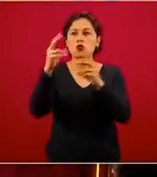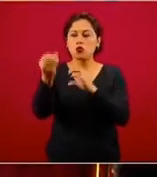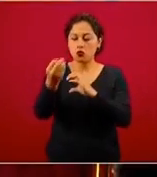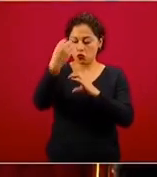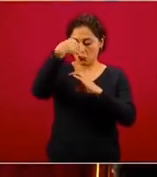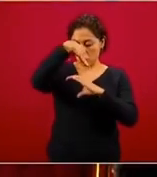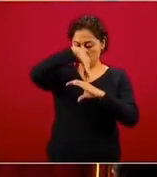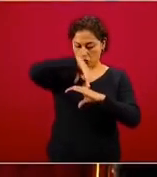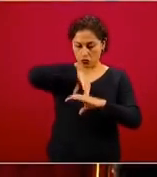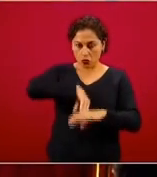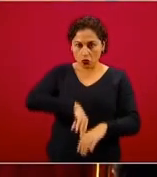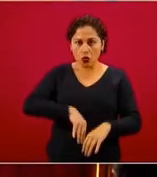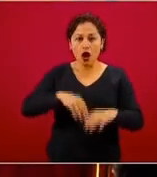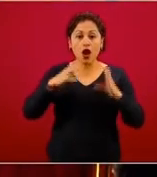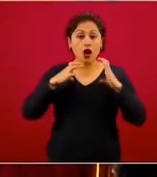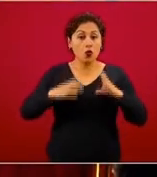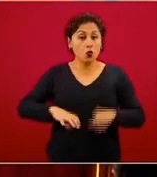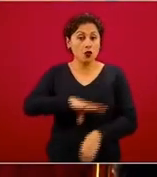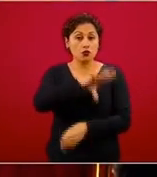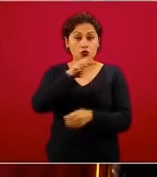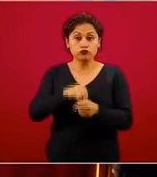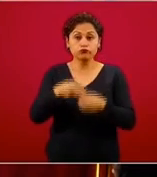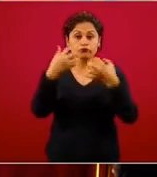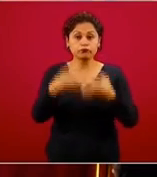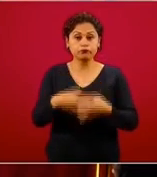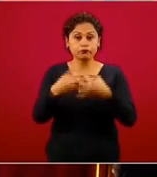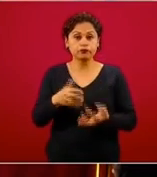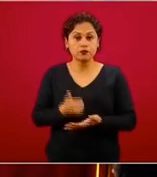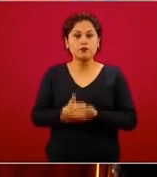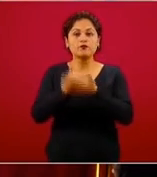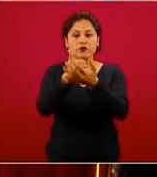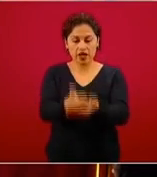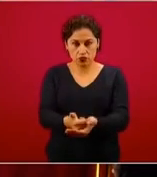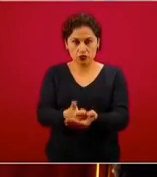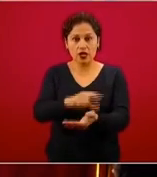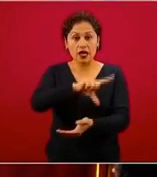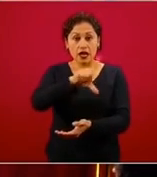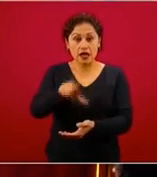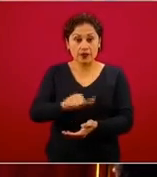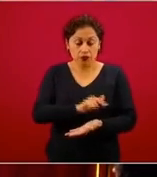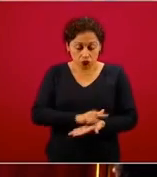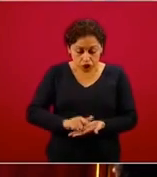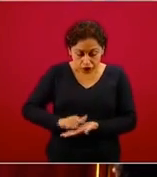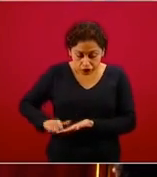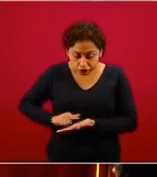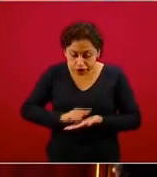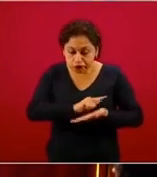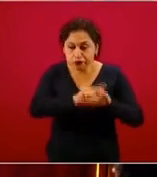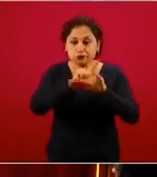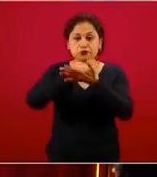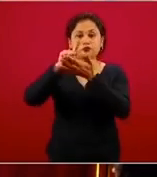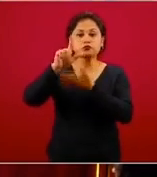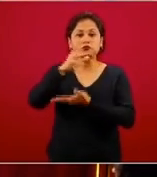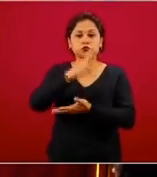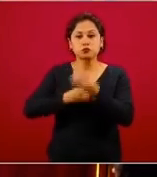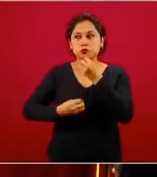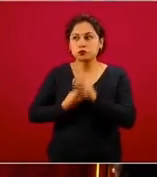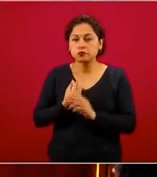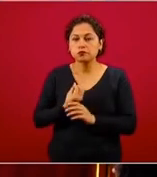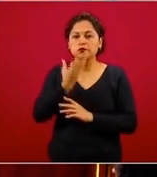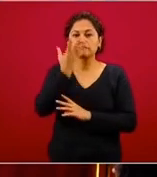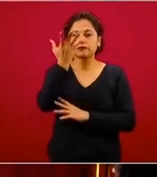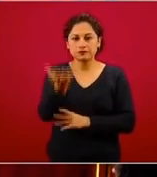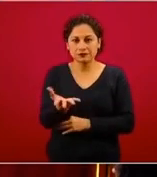our living functions because it allows the exchange of oxygen, meaning